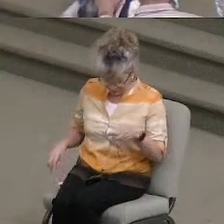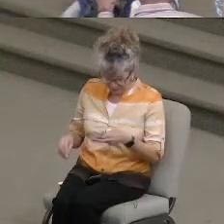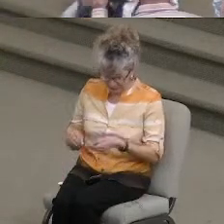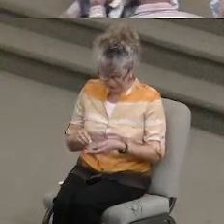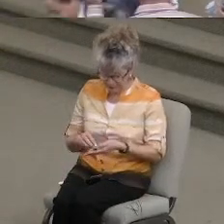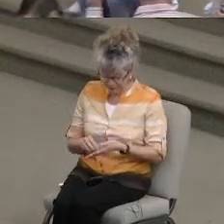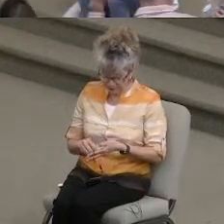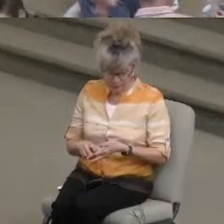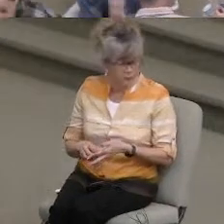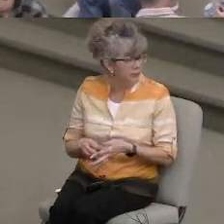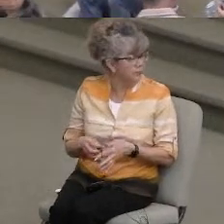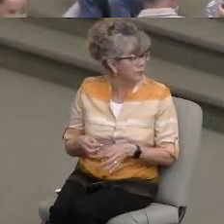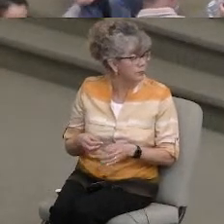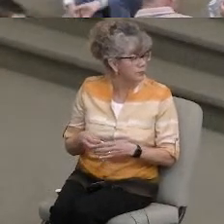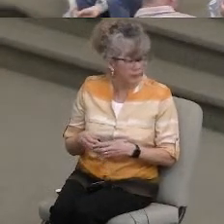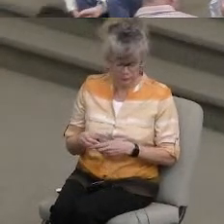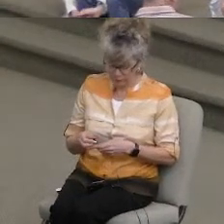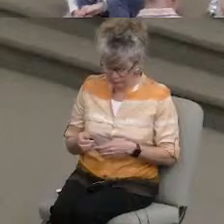1 John 2:17. Perfect.